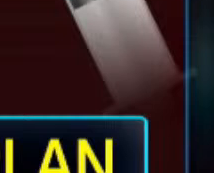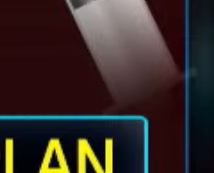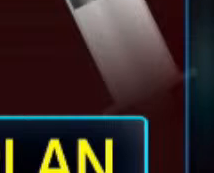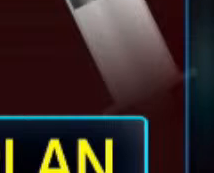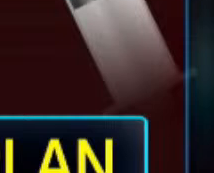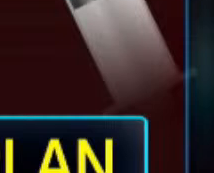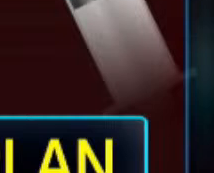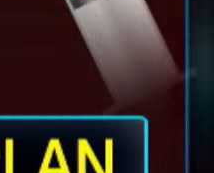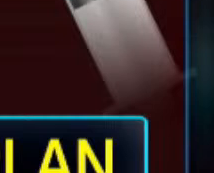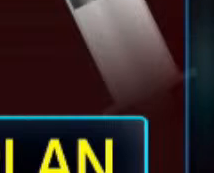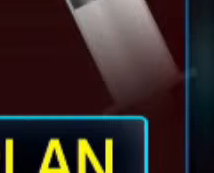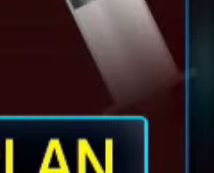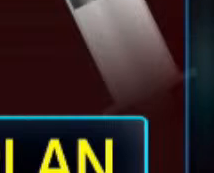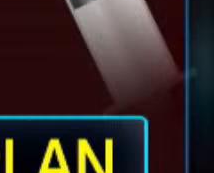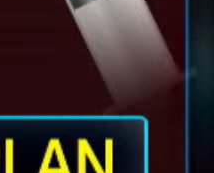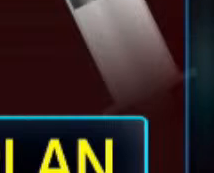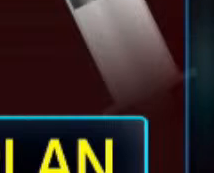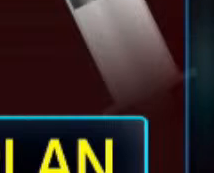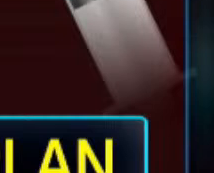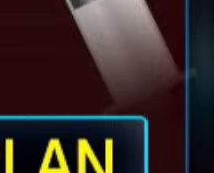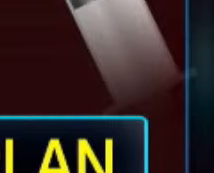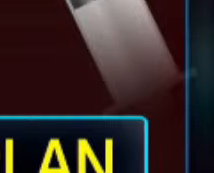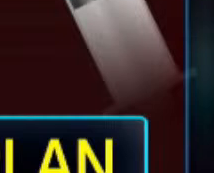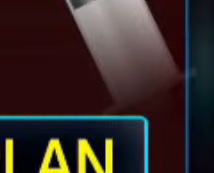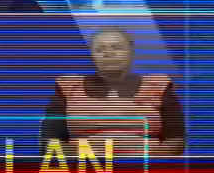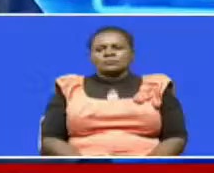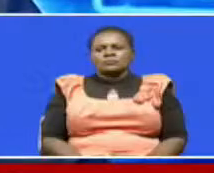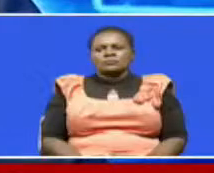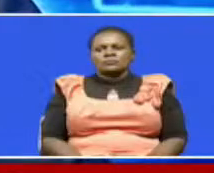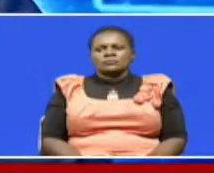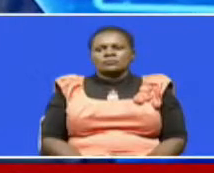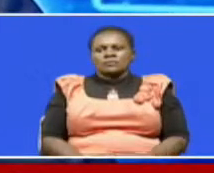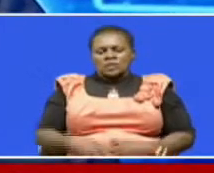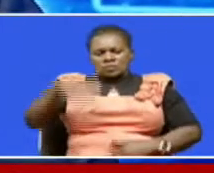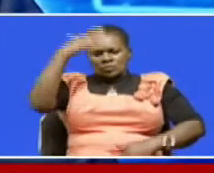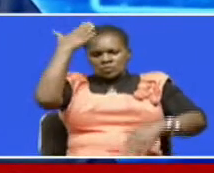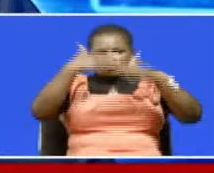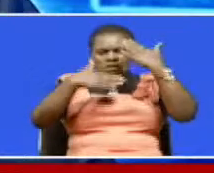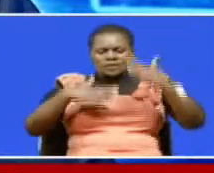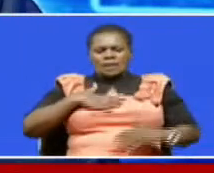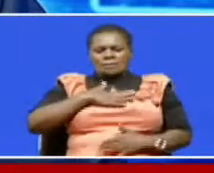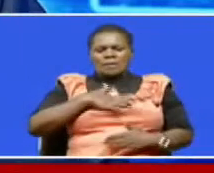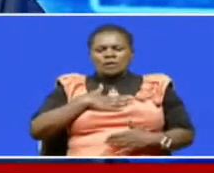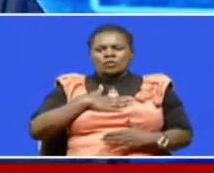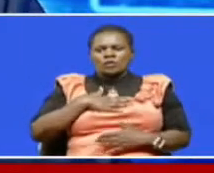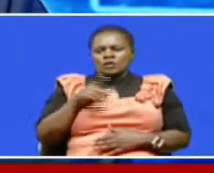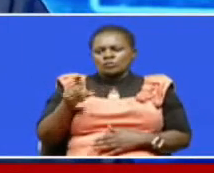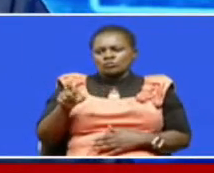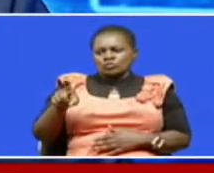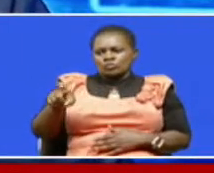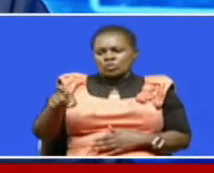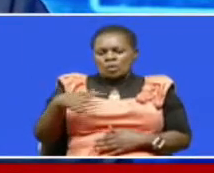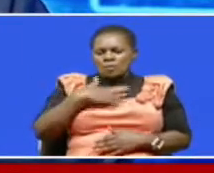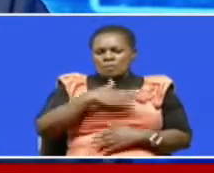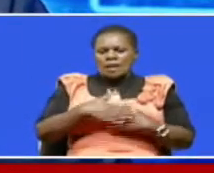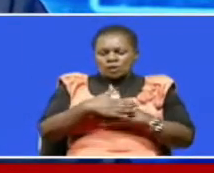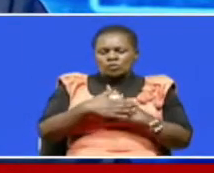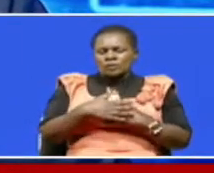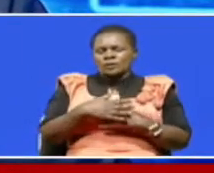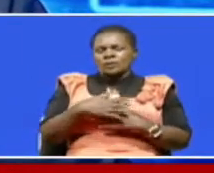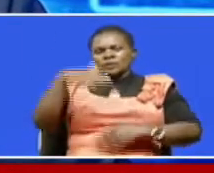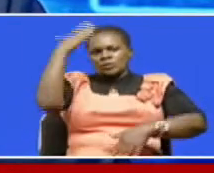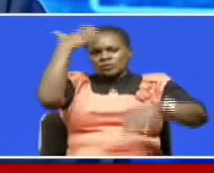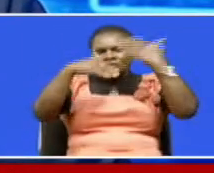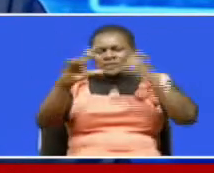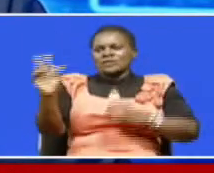get into, and joining us in studio is Professor Julius Oyugi, Professor of Virology at the Department of Microbiology at the University